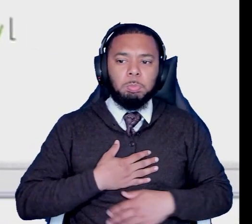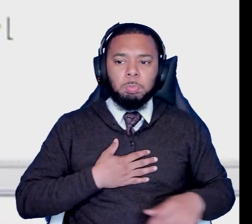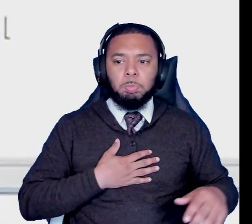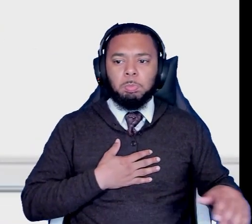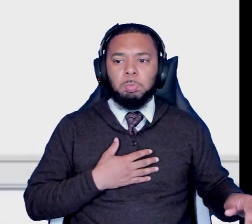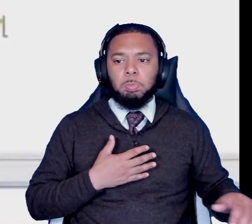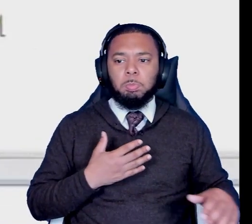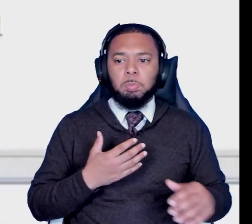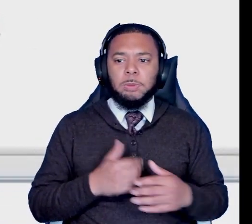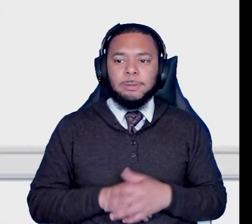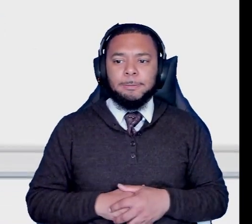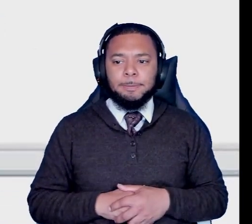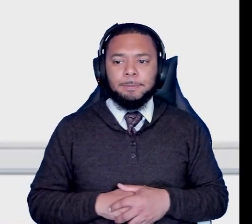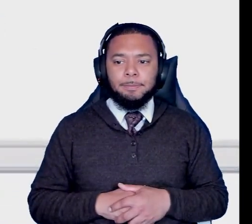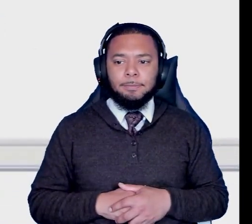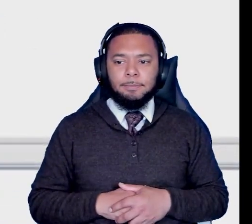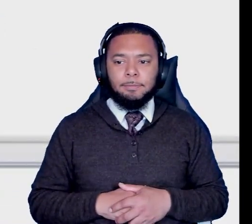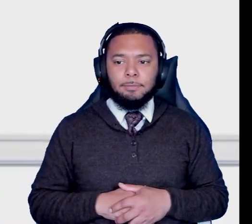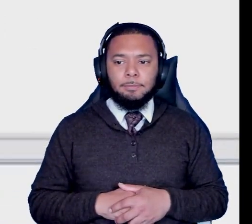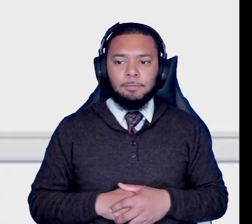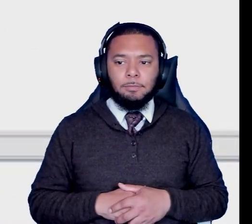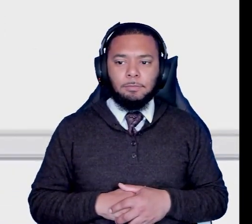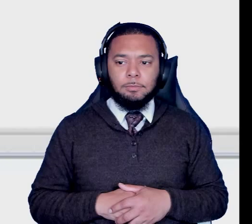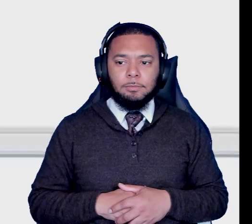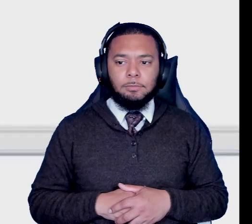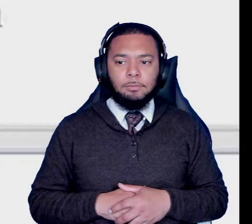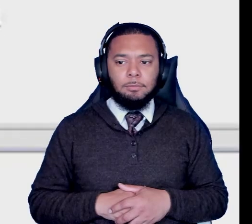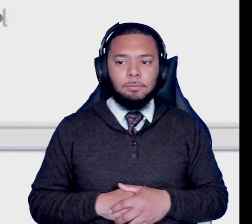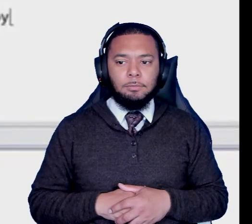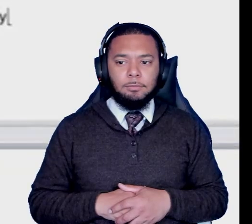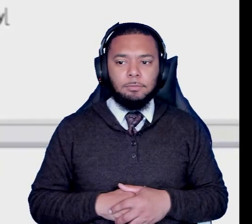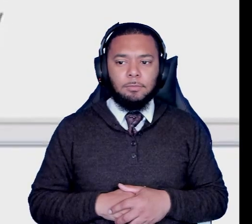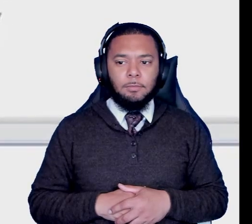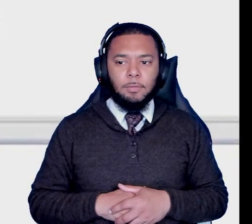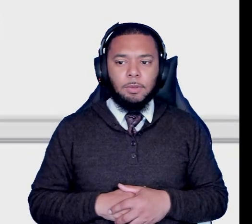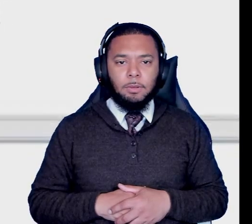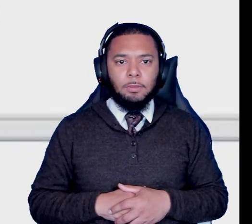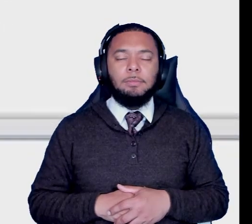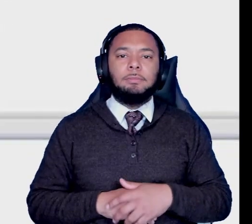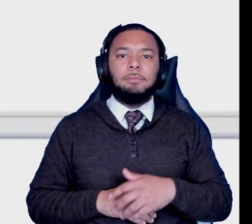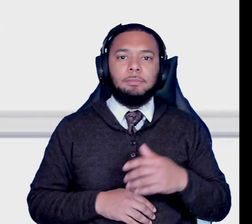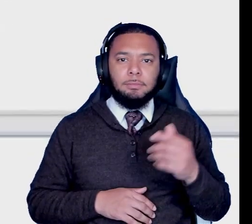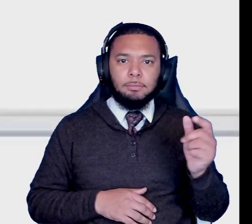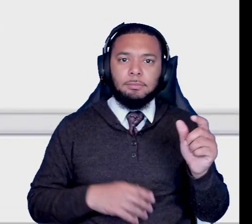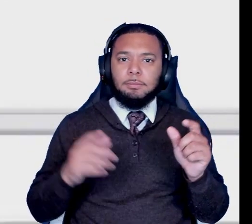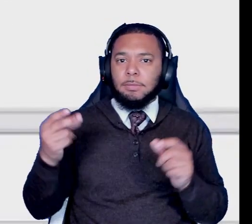space, end quote, and now I can put the hobby on there.